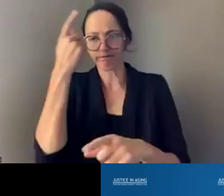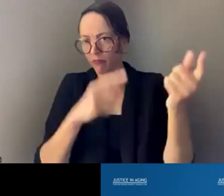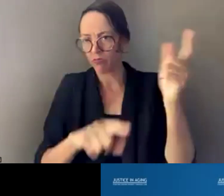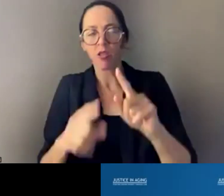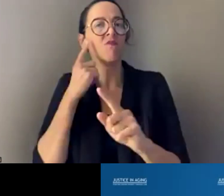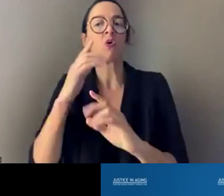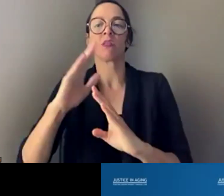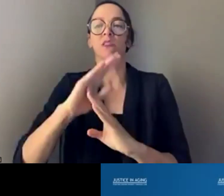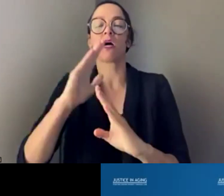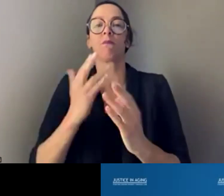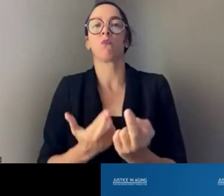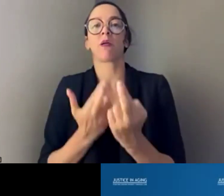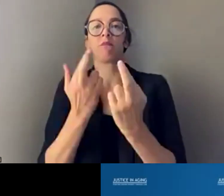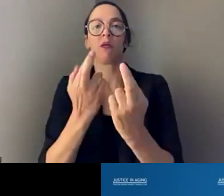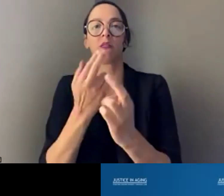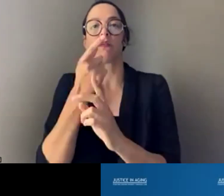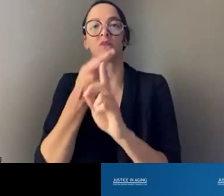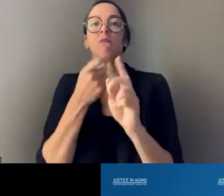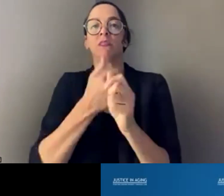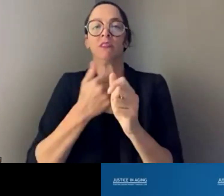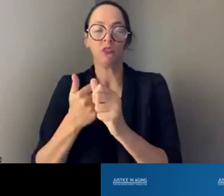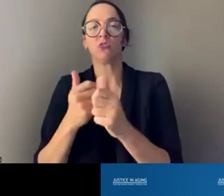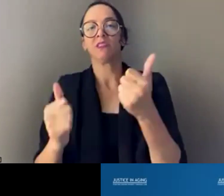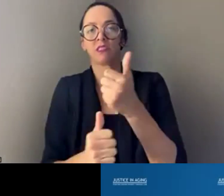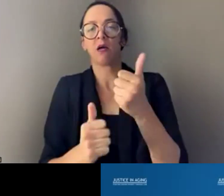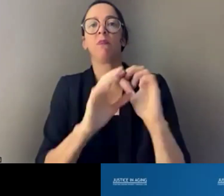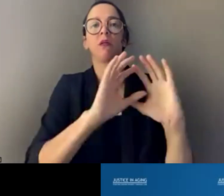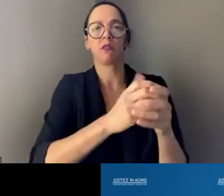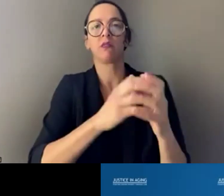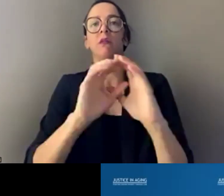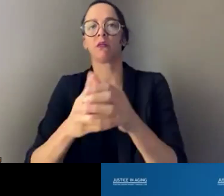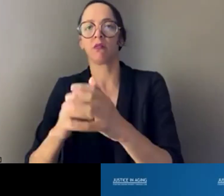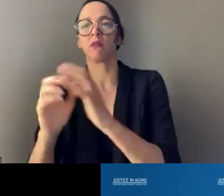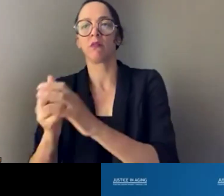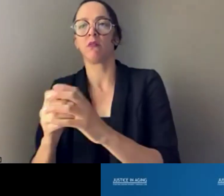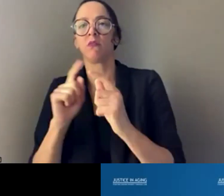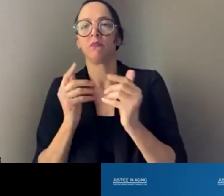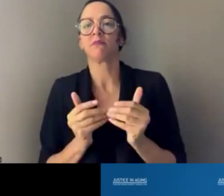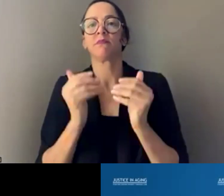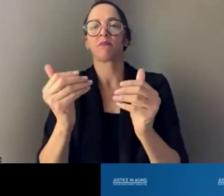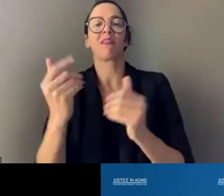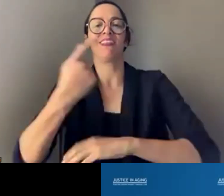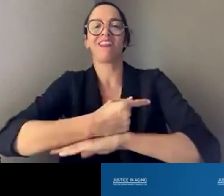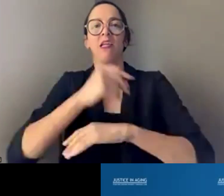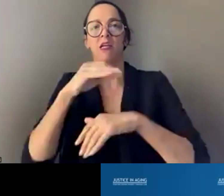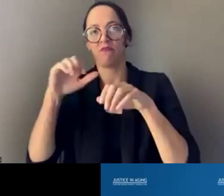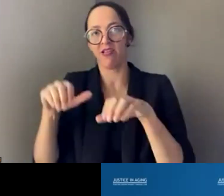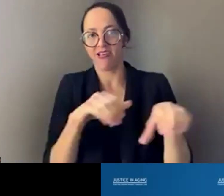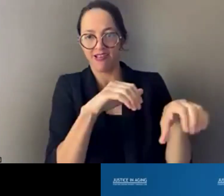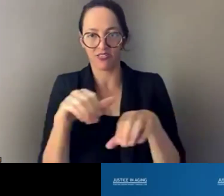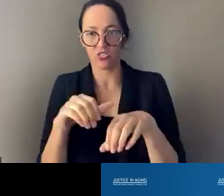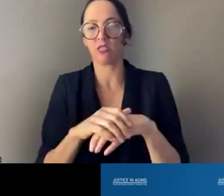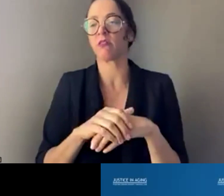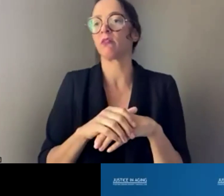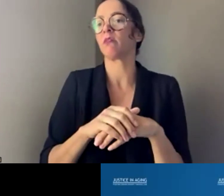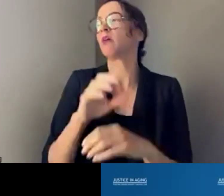recommendation from each of the subcommittees to move us forward to our day of action. Hagar? I see Adina also had a comment. I'm assuming, Adina,